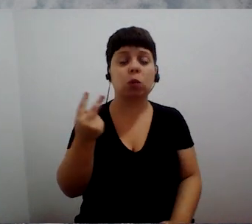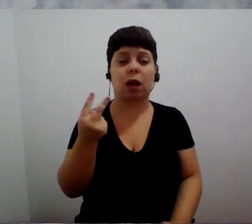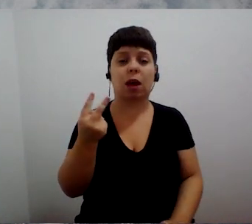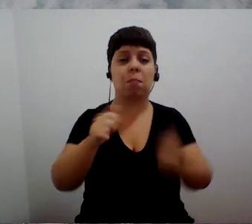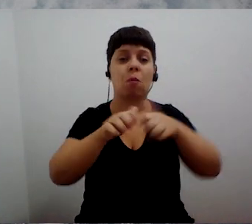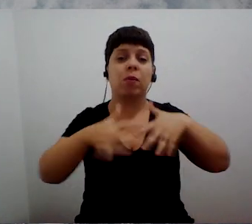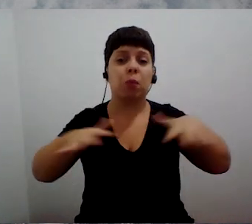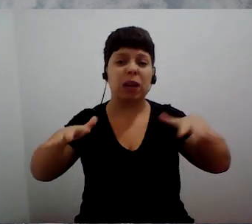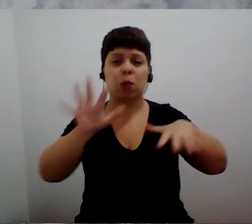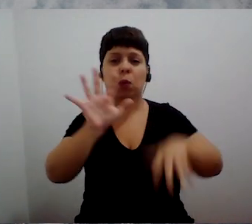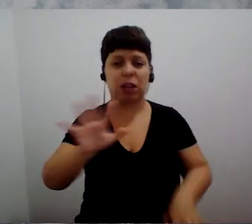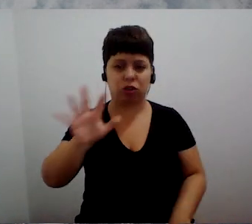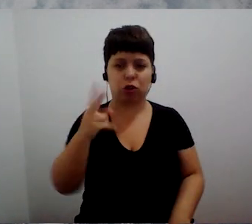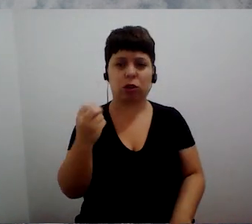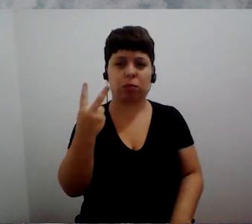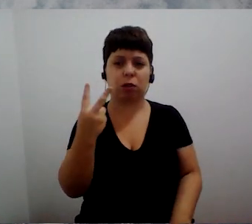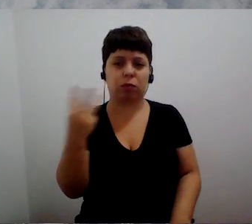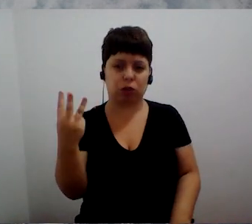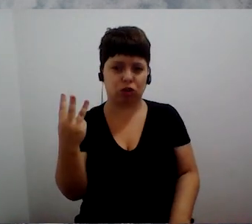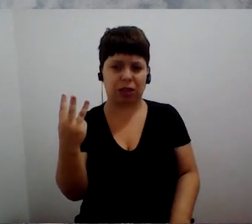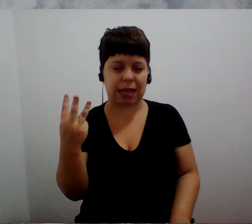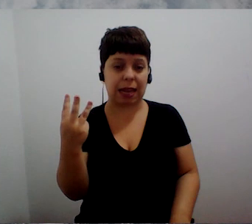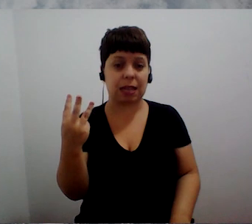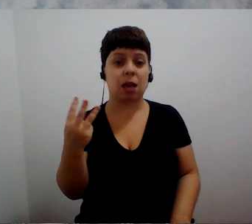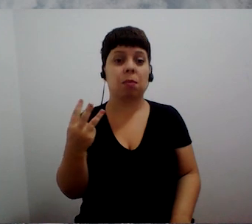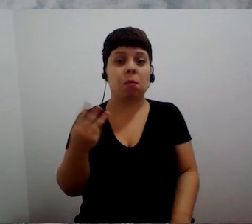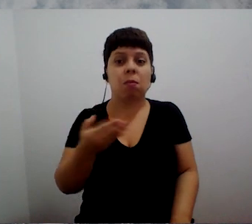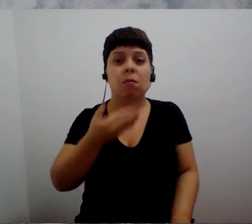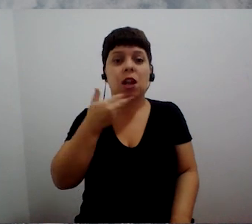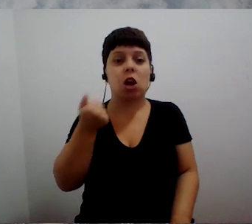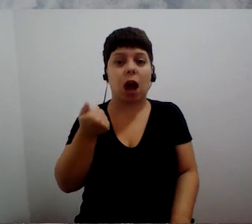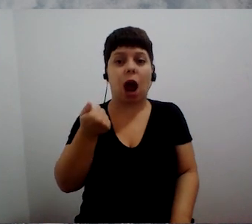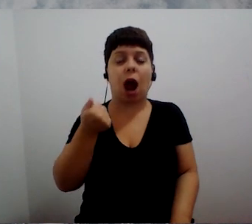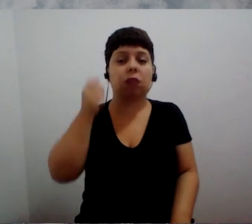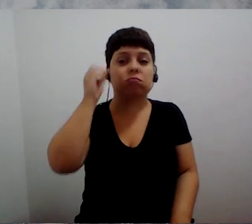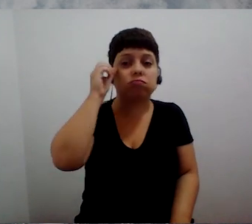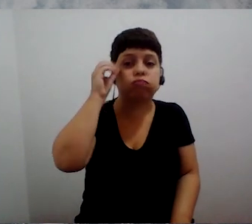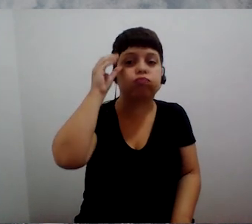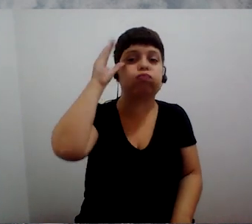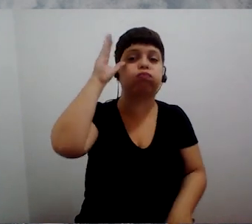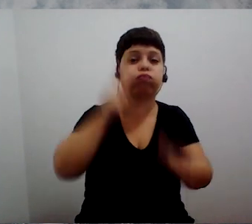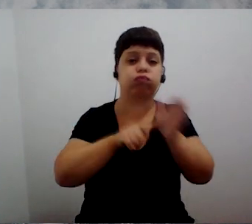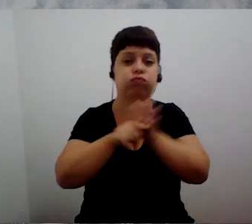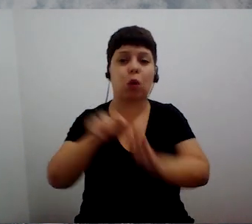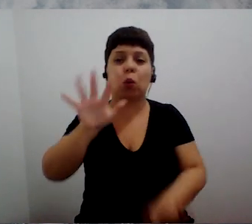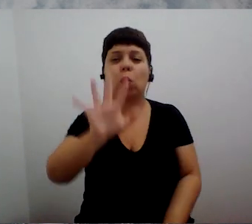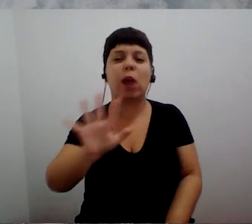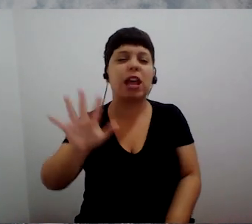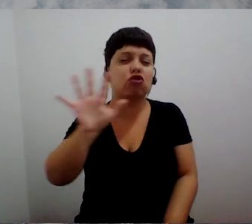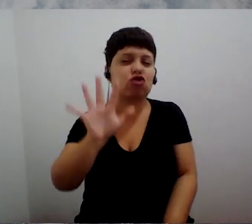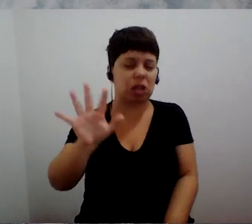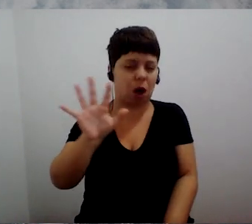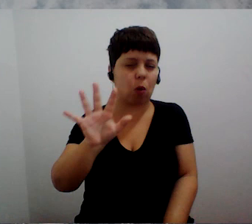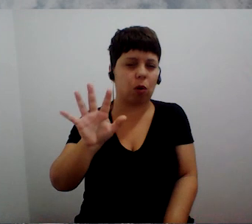in 2023 to increase learning and cooperation between regions and regional seas conventions